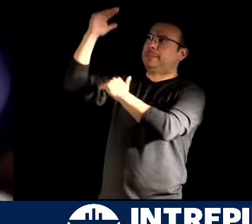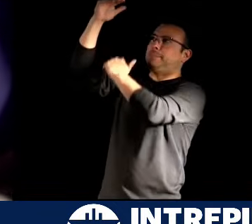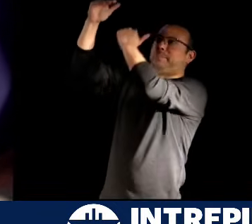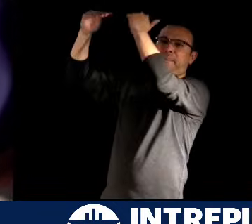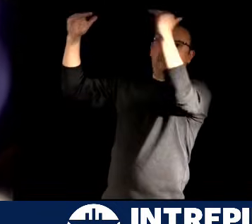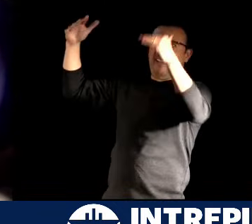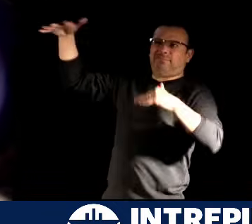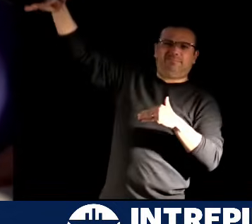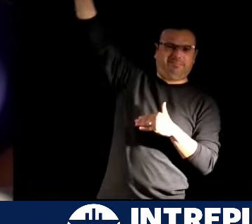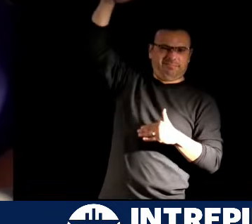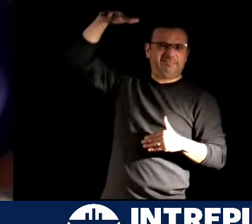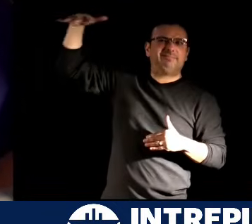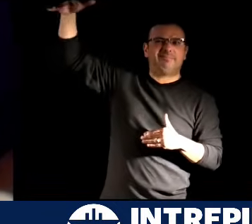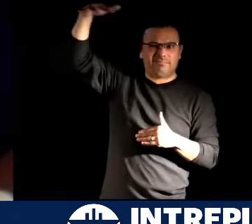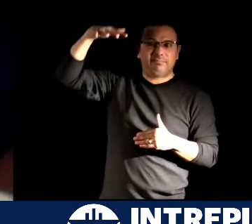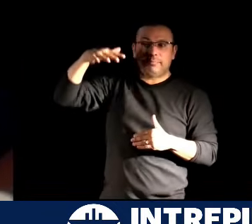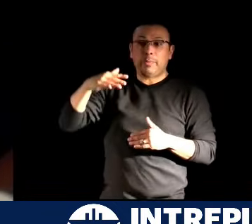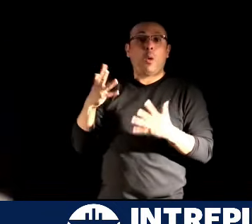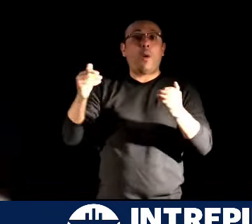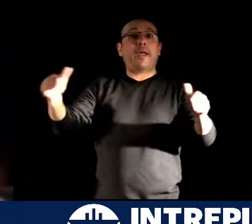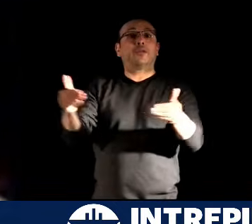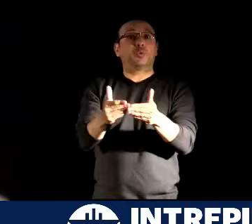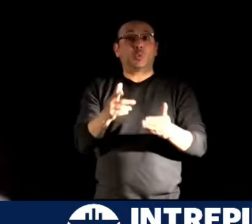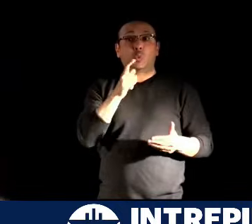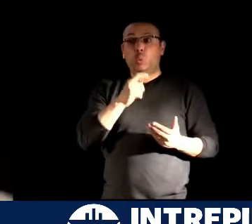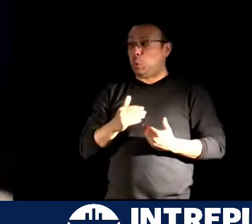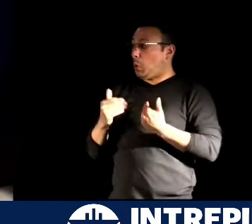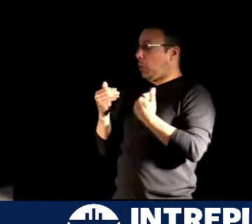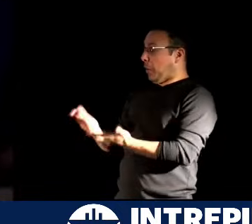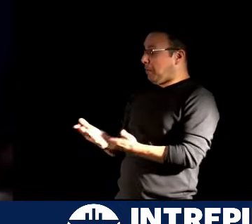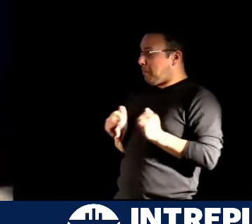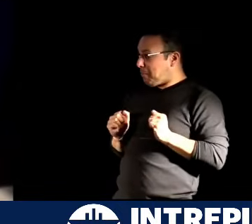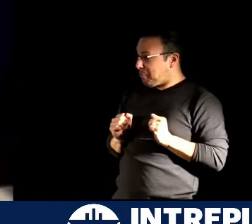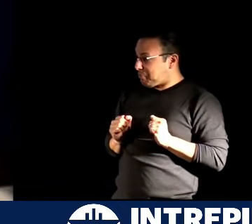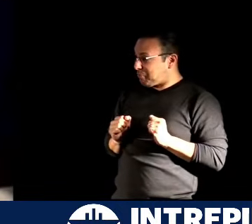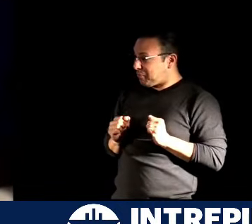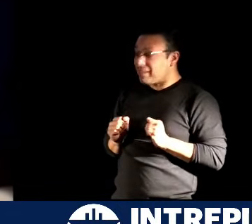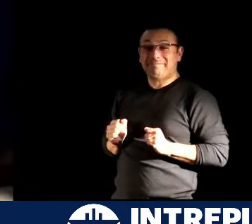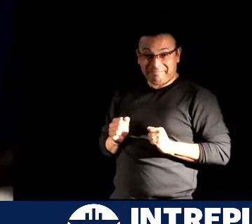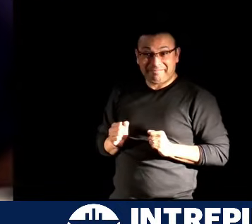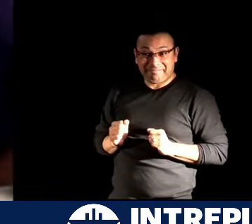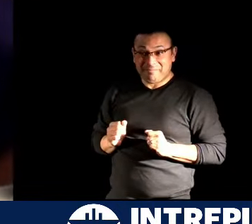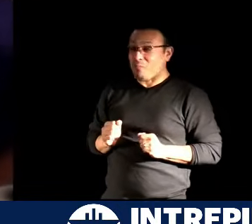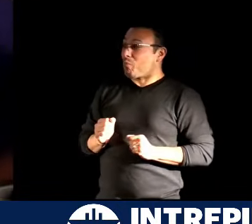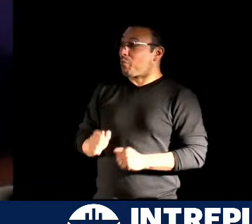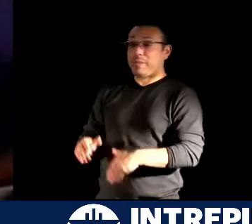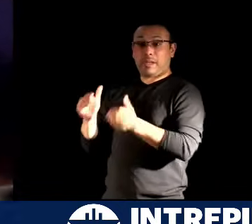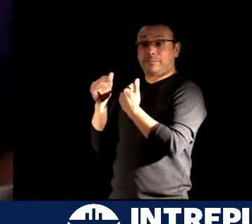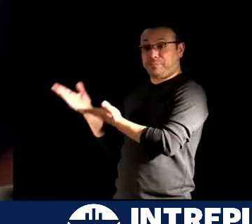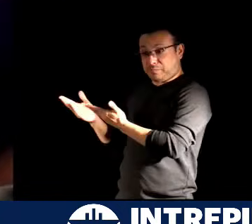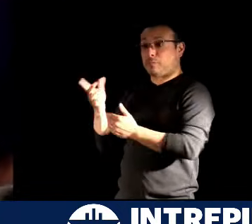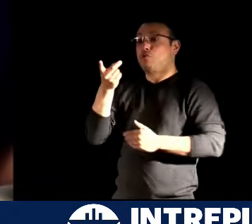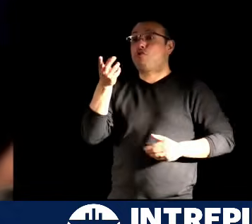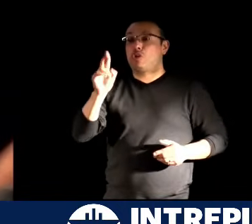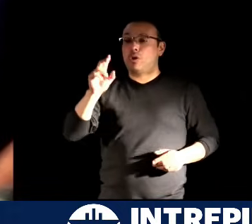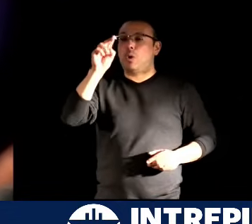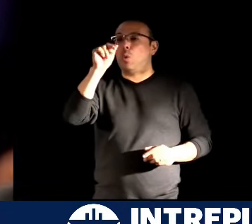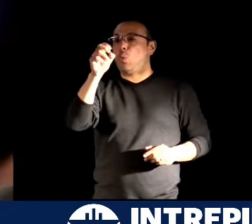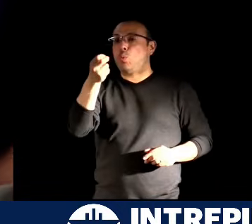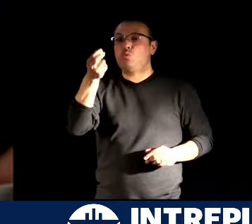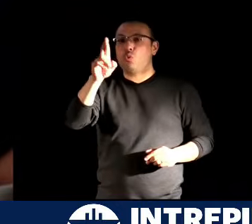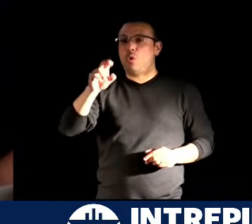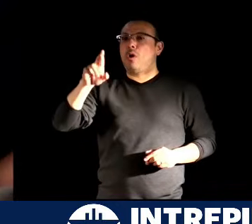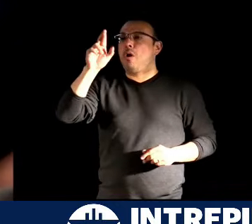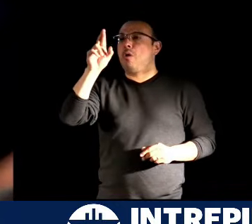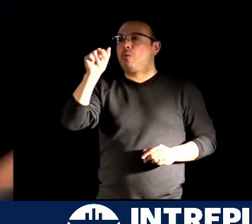shows. So I want to introduce our guest tonight. I'm going to step on over here. There we go. All right, so right behind me here, we've got Dr. Noor Rawafi.